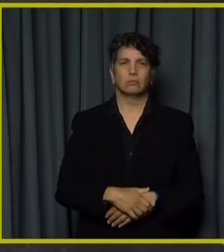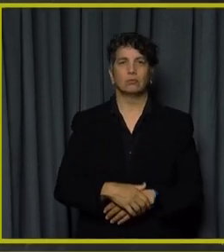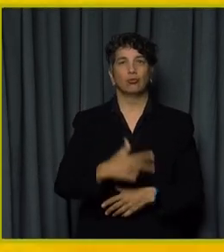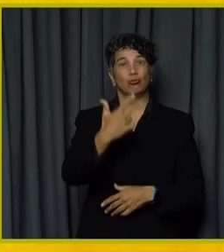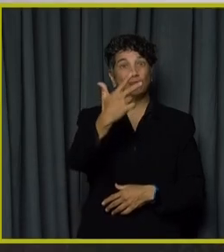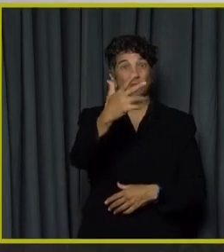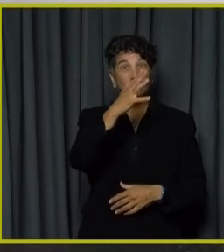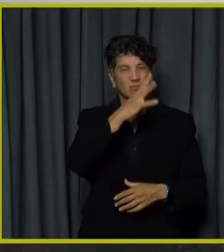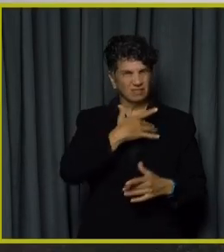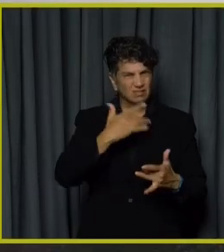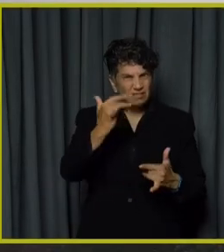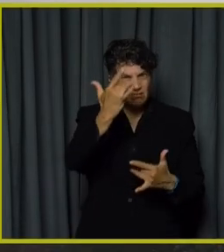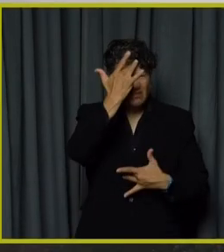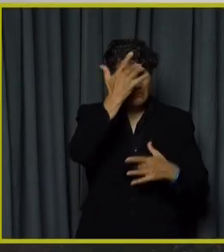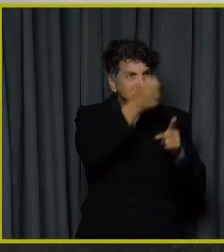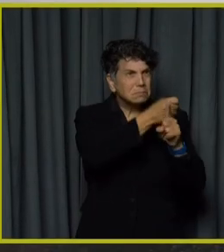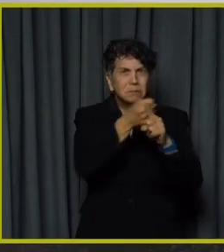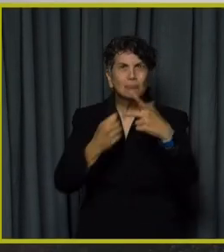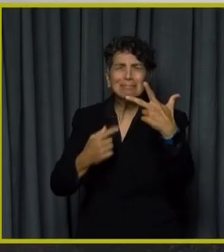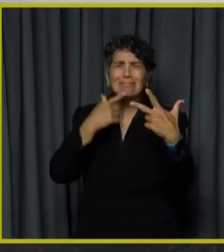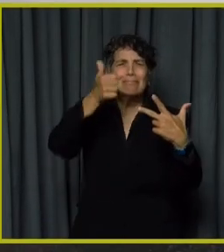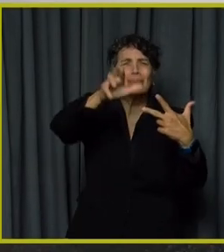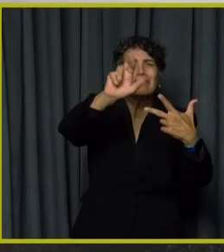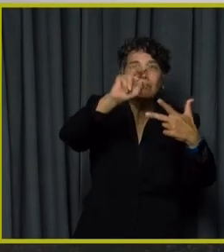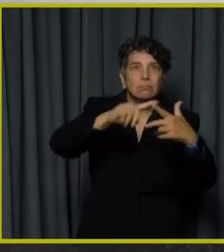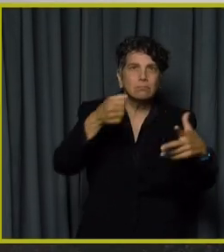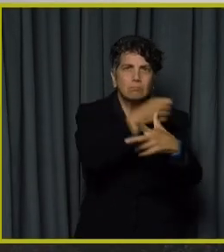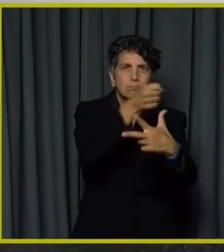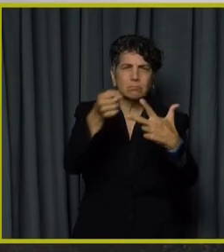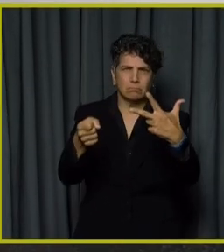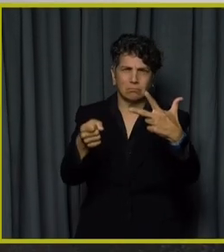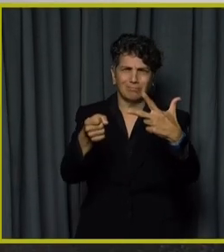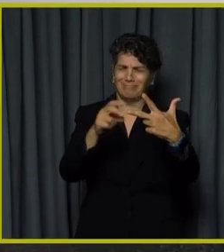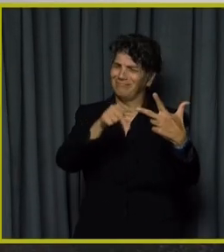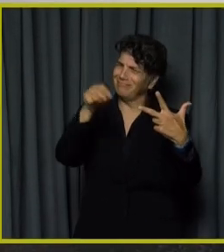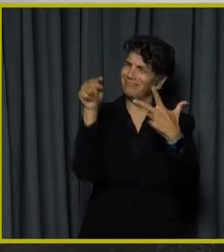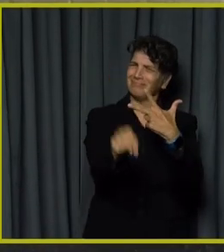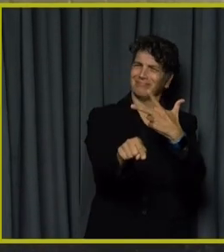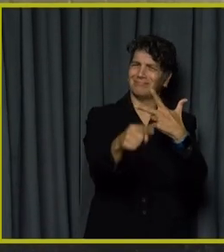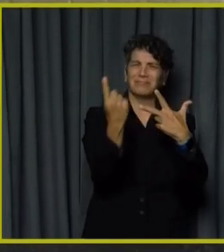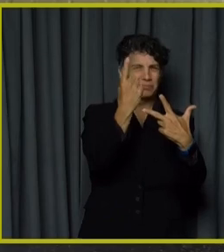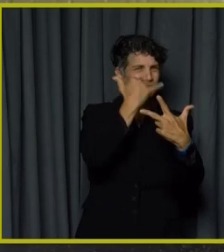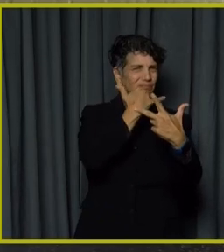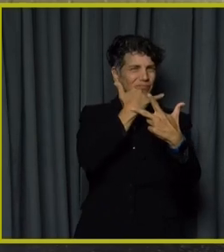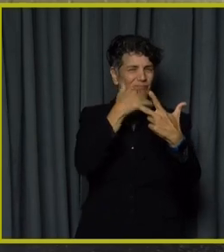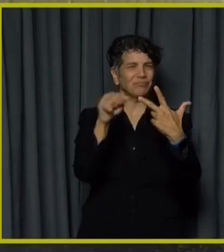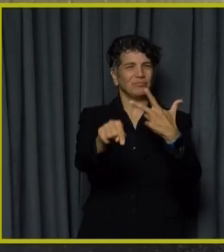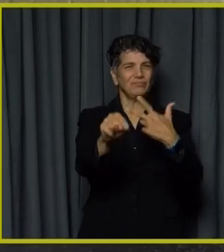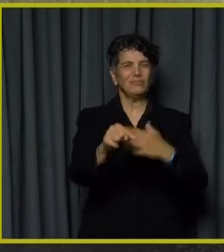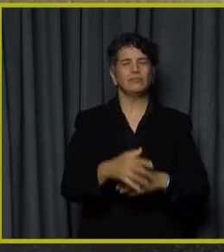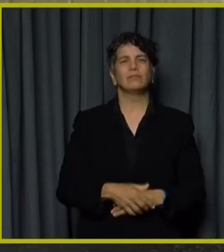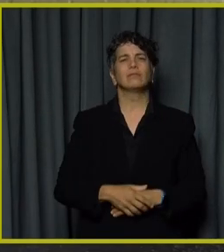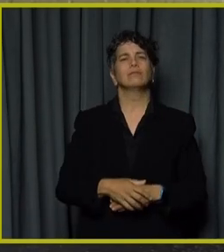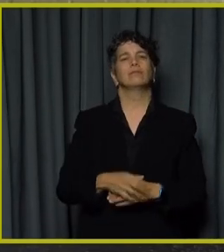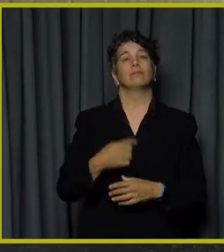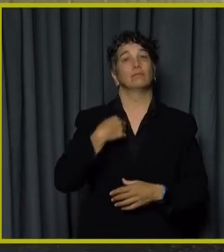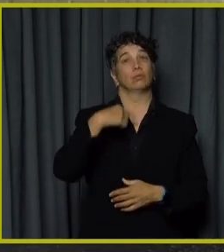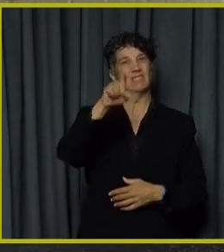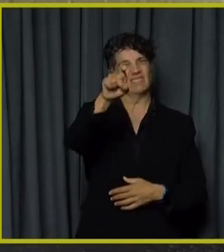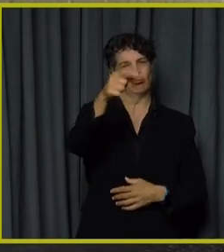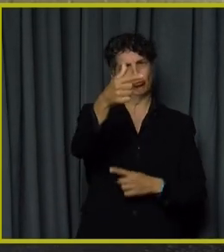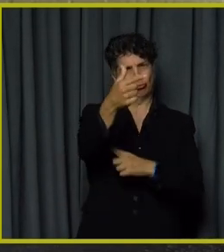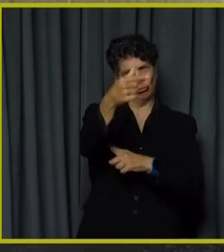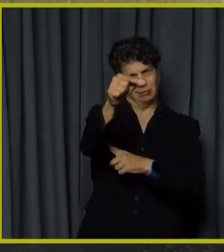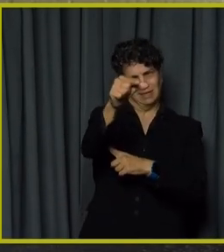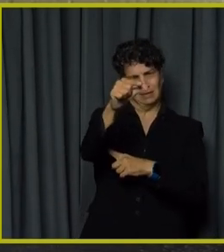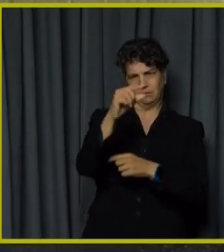This is why we demand 100% clean energy and a transition to a green economy. Fully funded water and